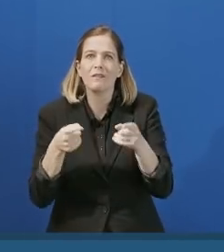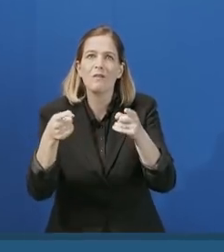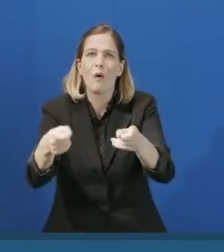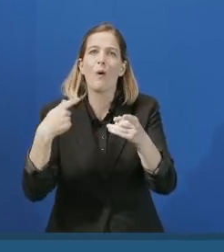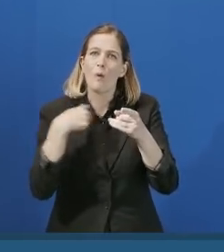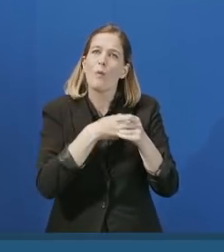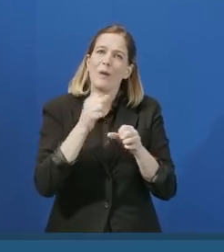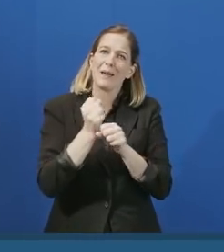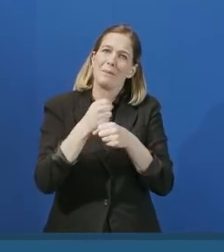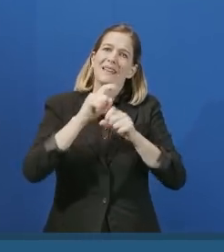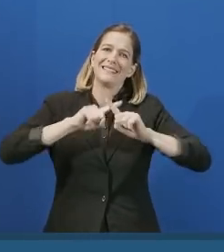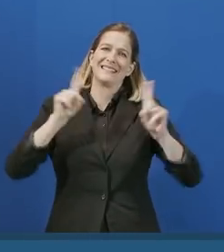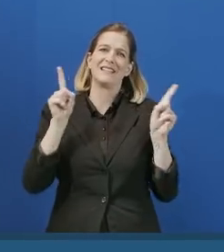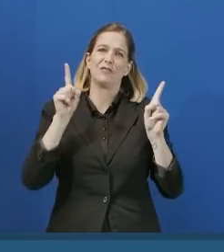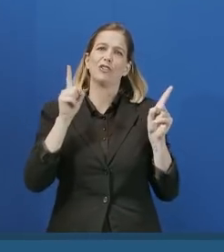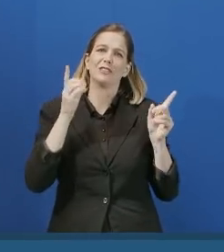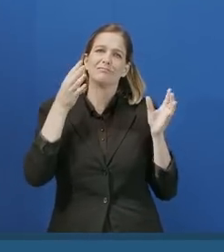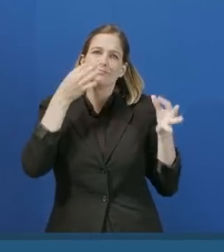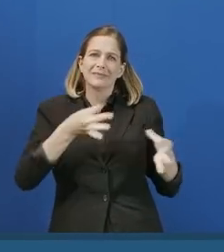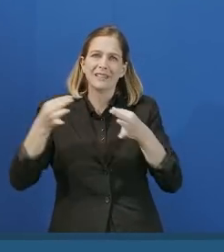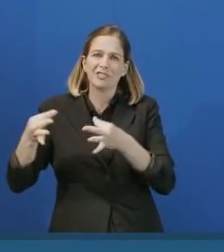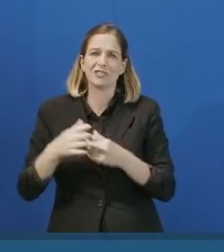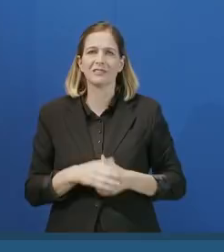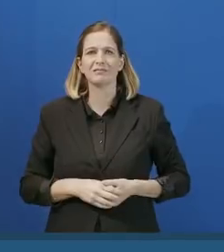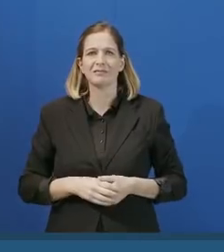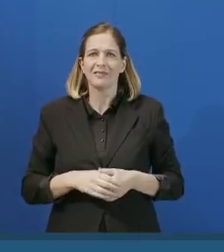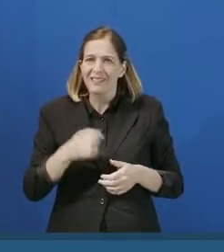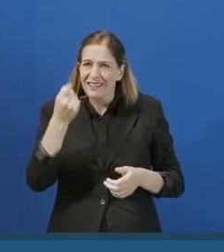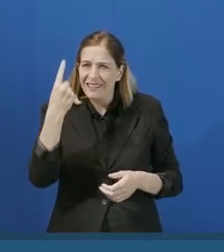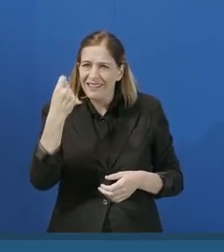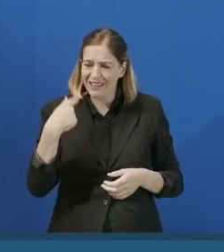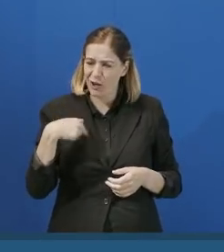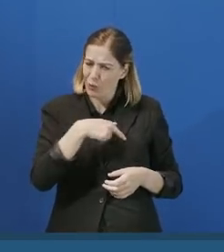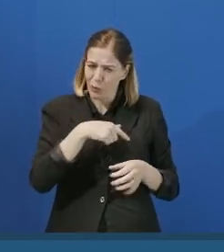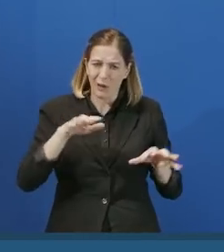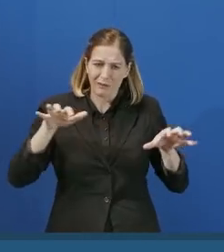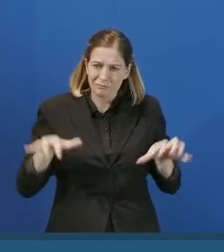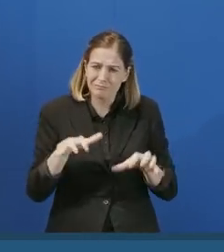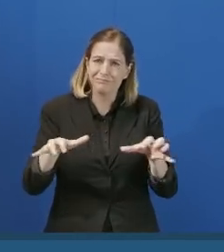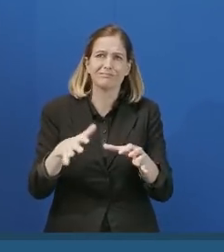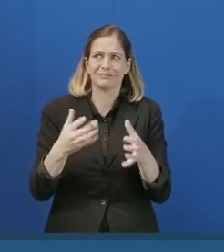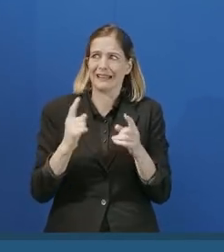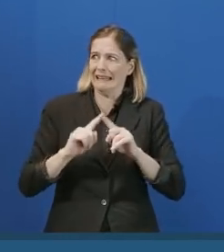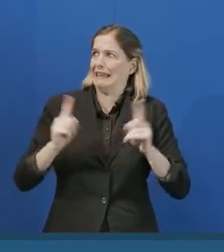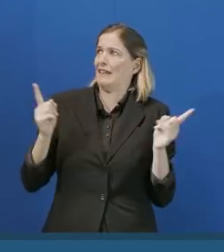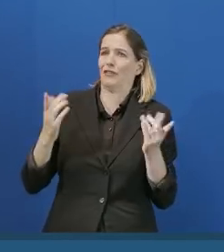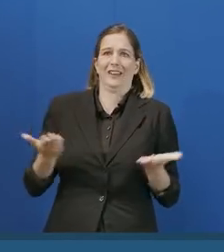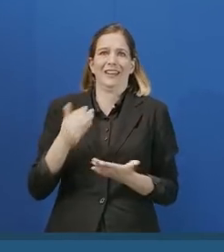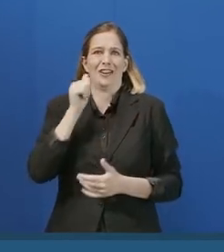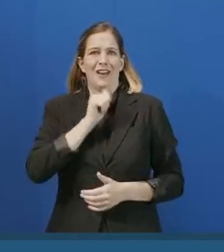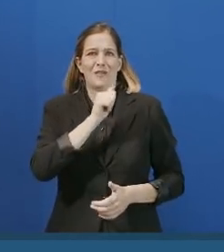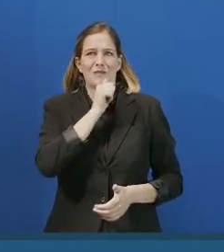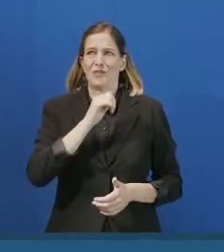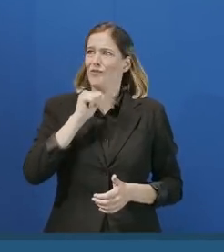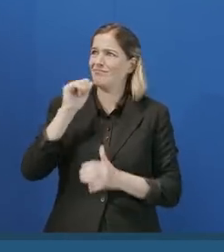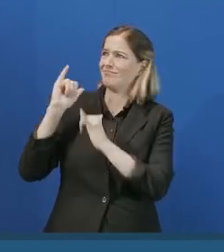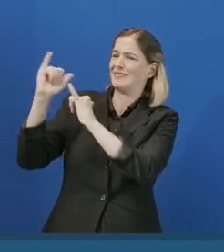that we did do things differently in Arizona. We had a later timing and a lighter